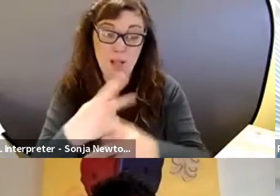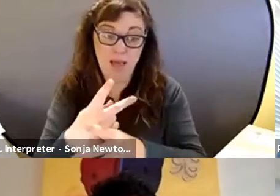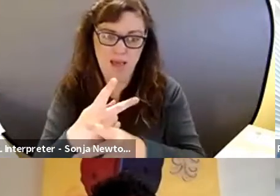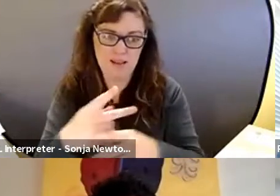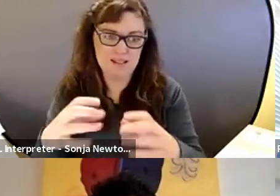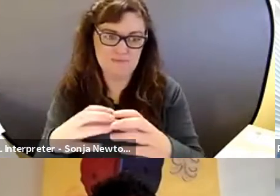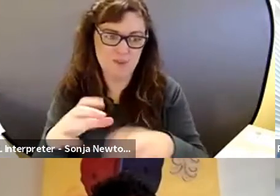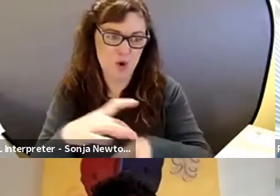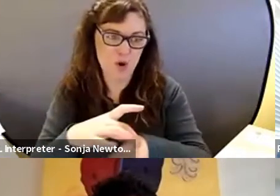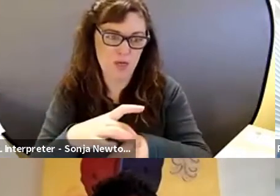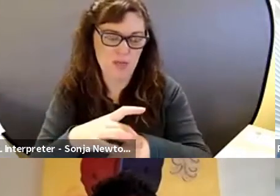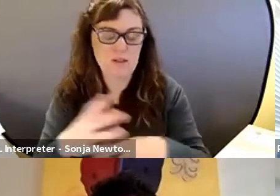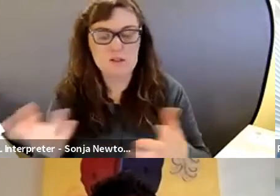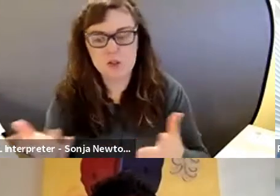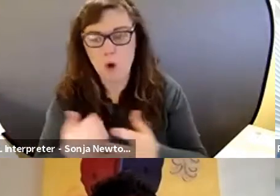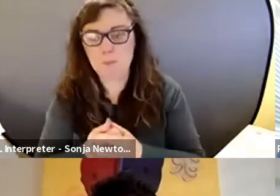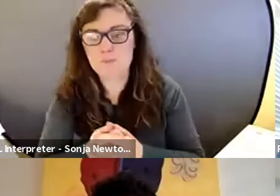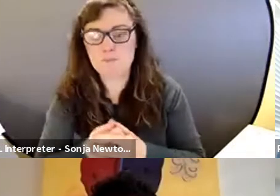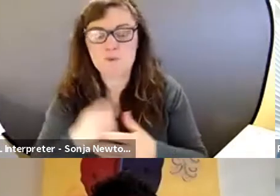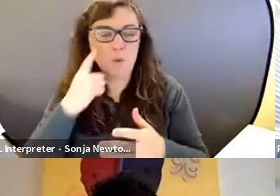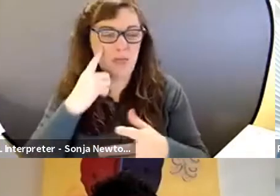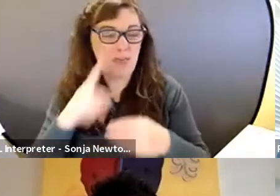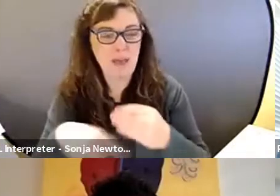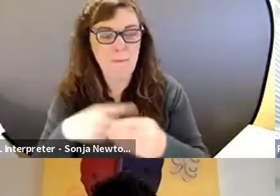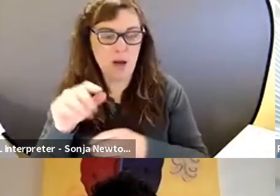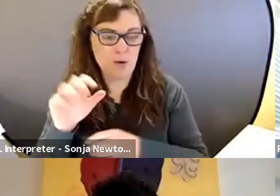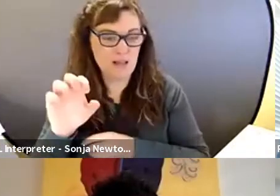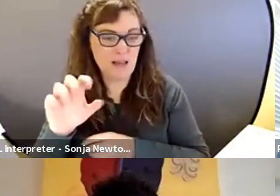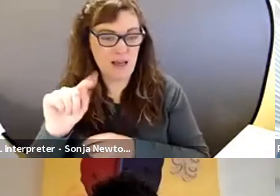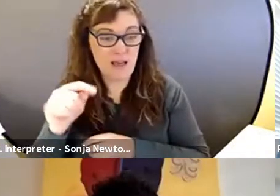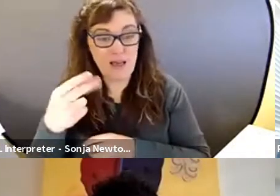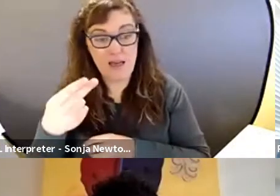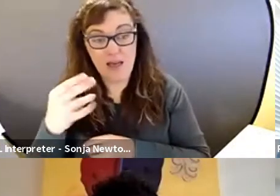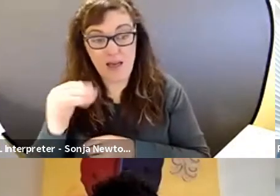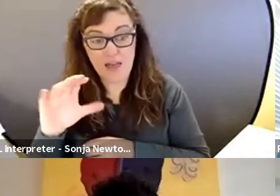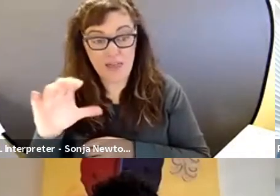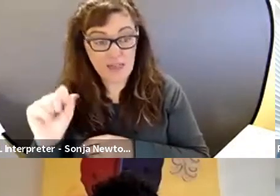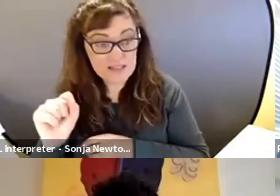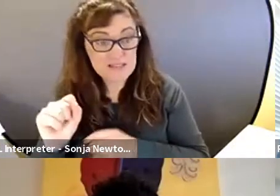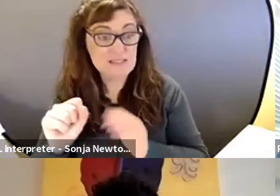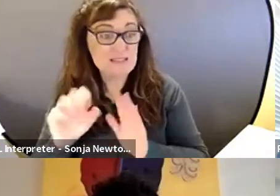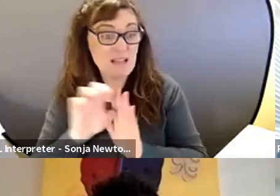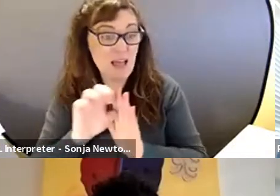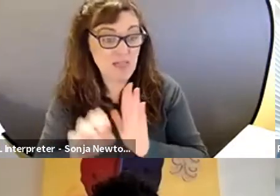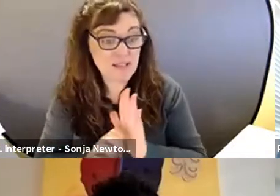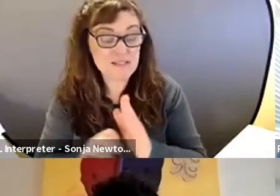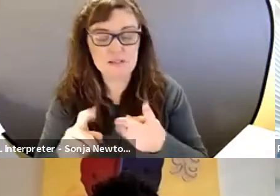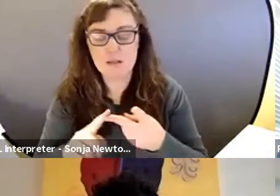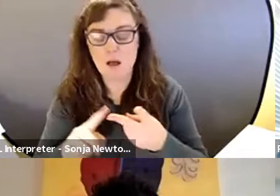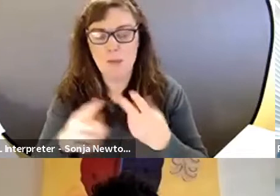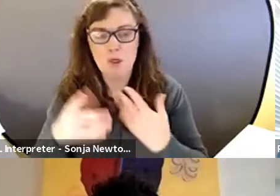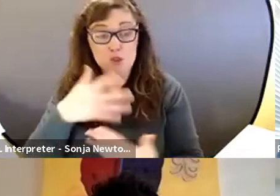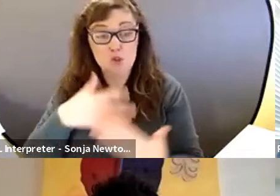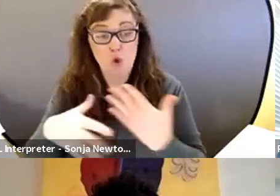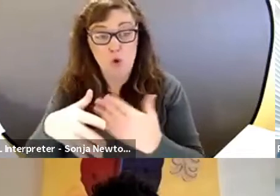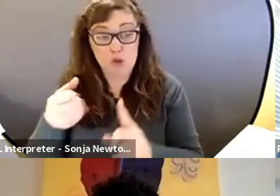things like human factors, ethics, considering social impact of our work, the environmental